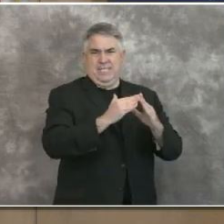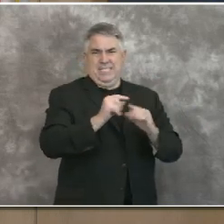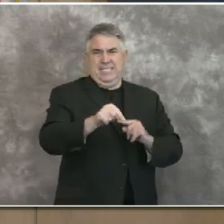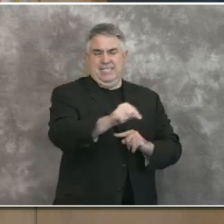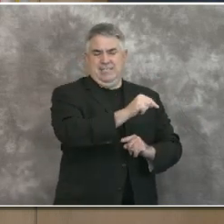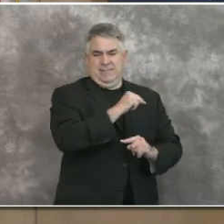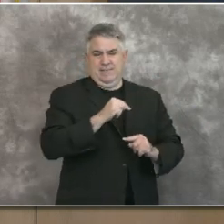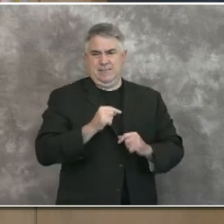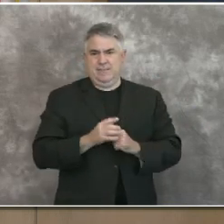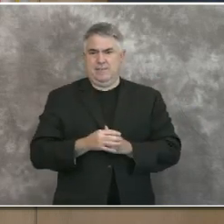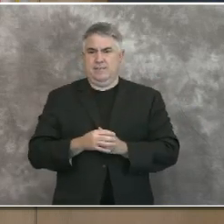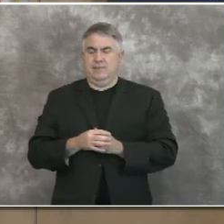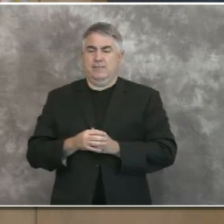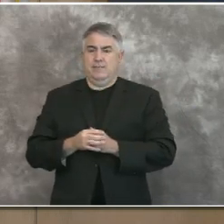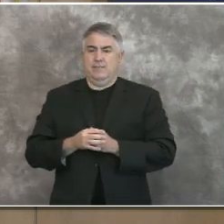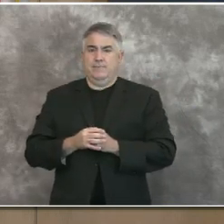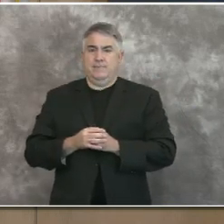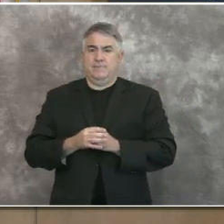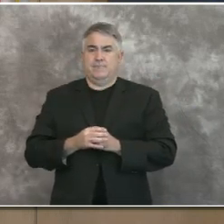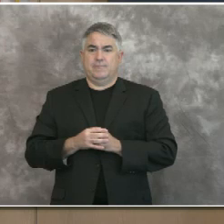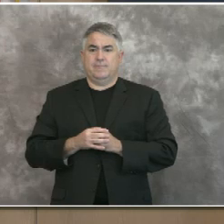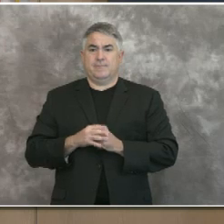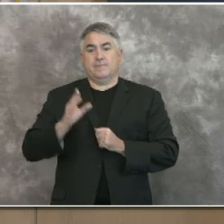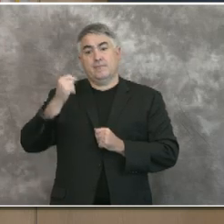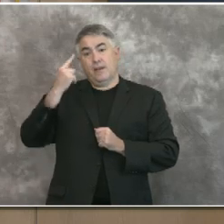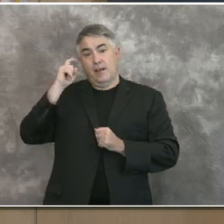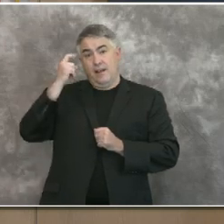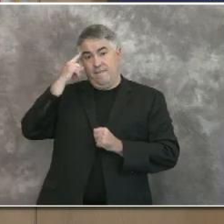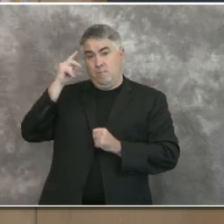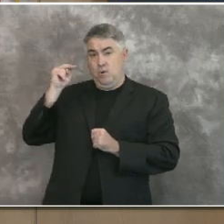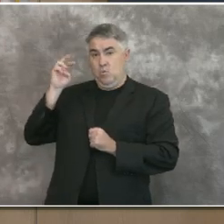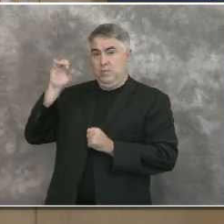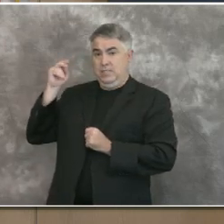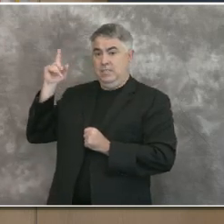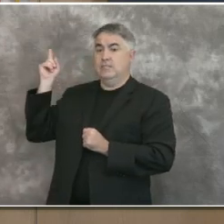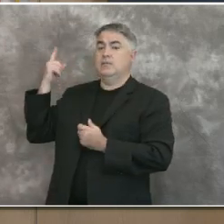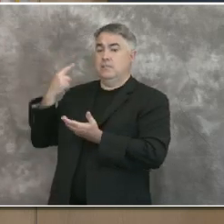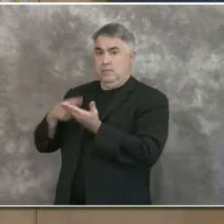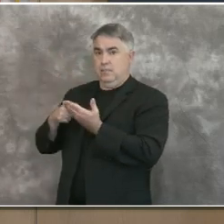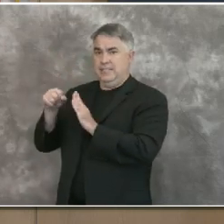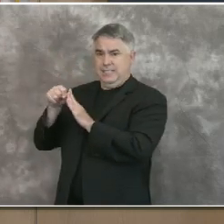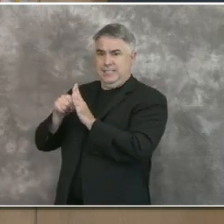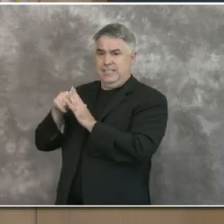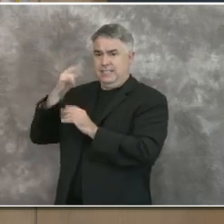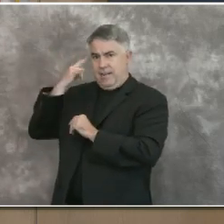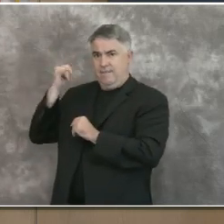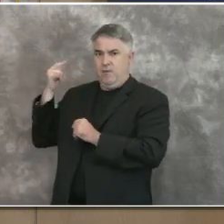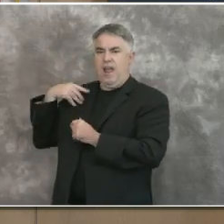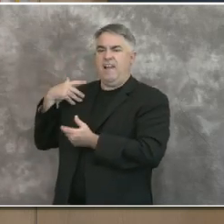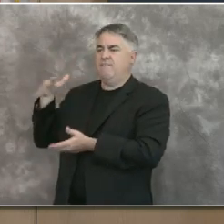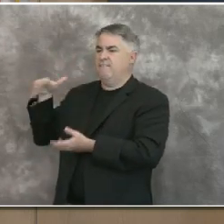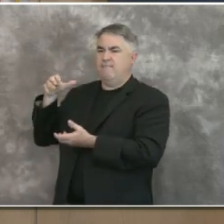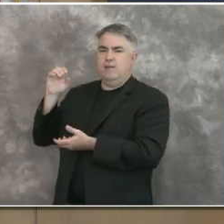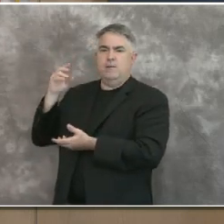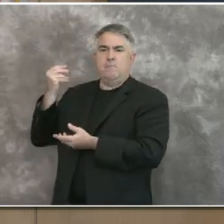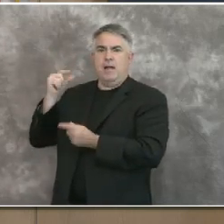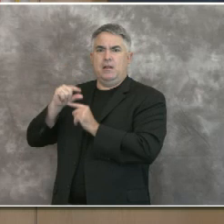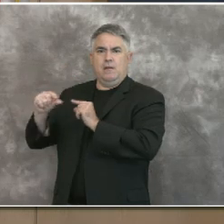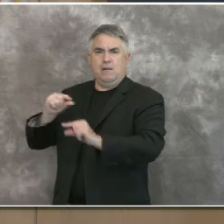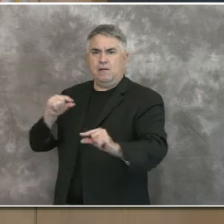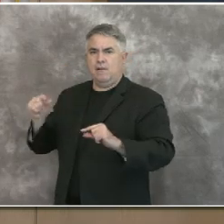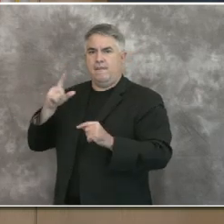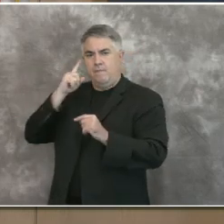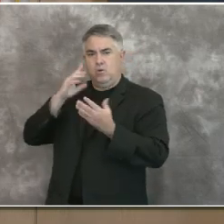installment. Governor Newsom has proposed using some of the state's federal funds for smaller cities, and we are hopeful that